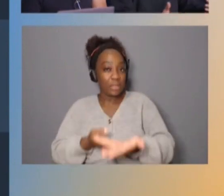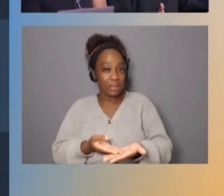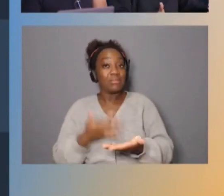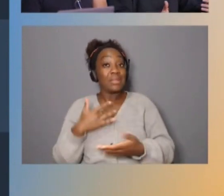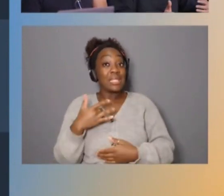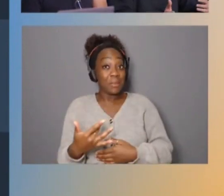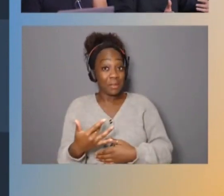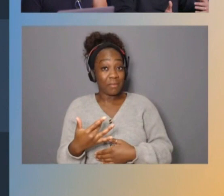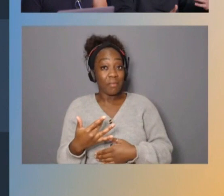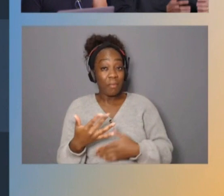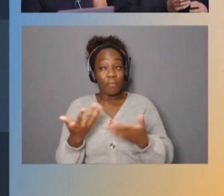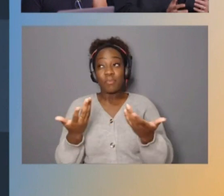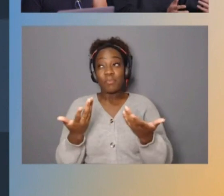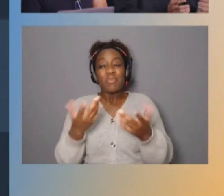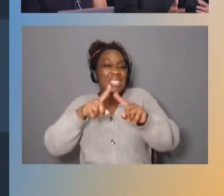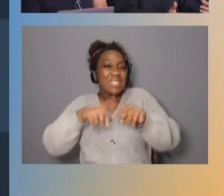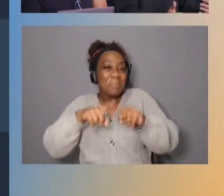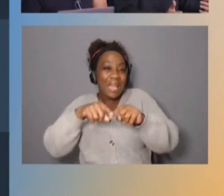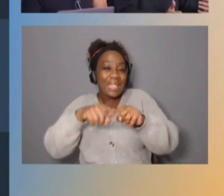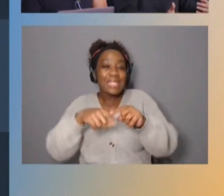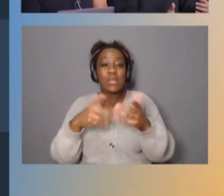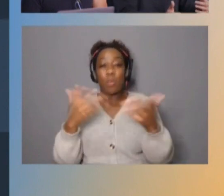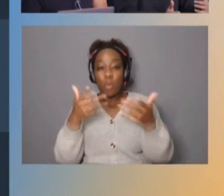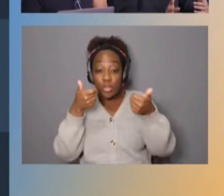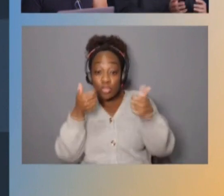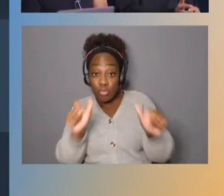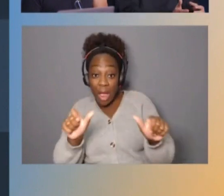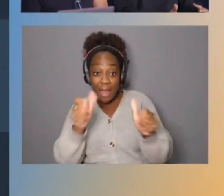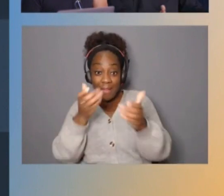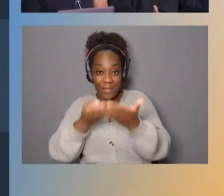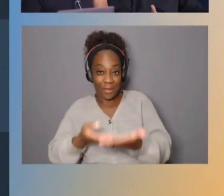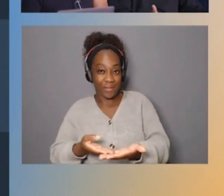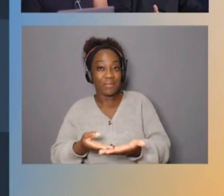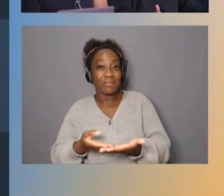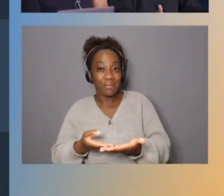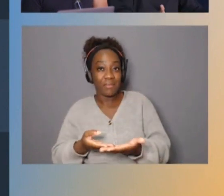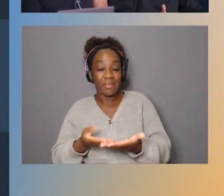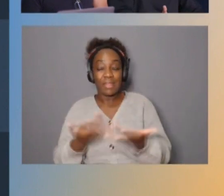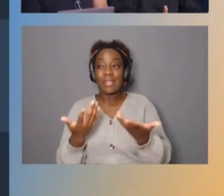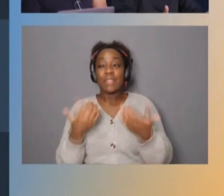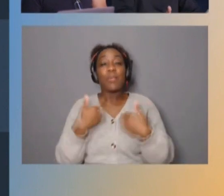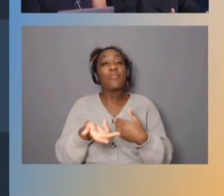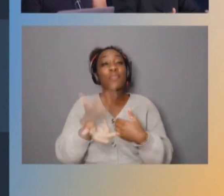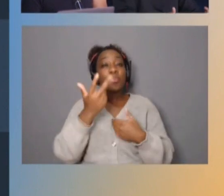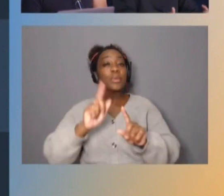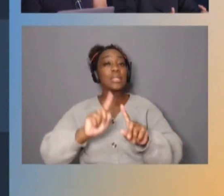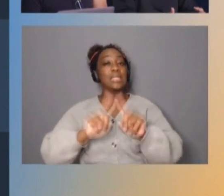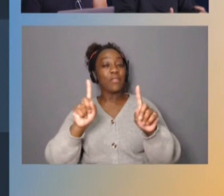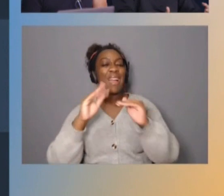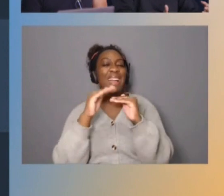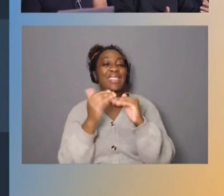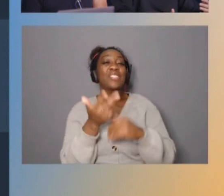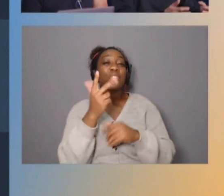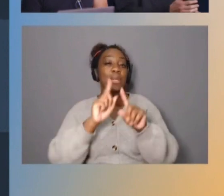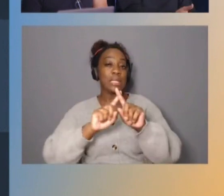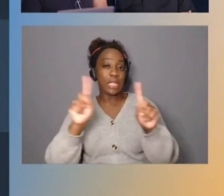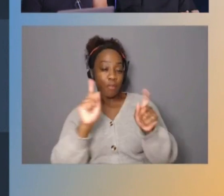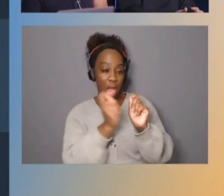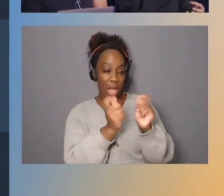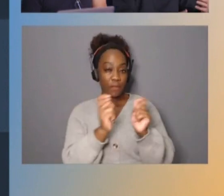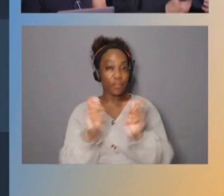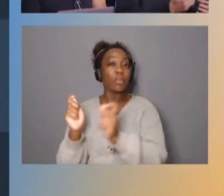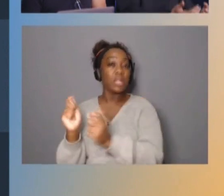I would say, depending on what you're trying to really to verify. There are at least three different categories of verification.